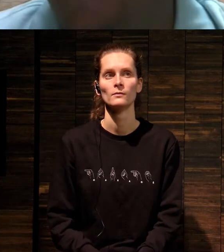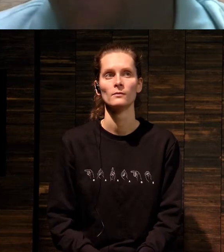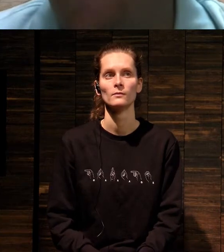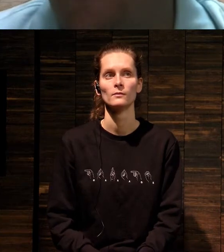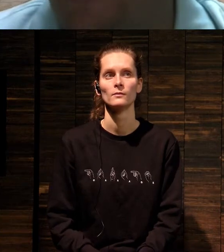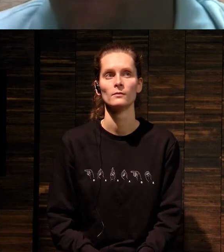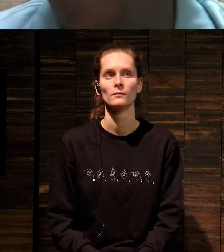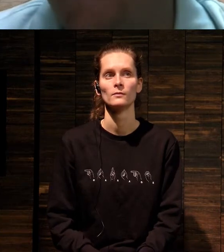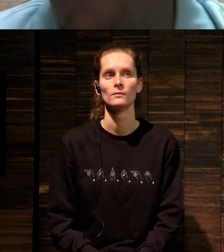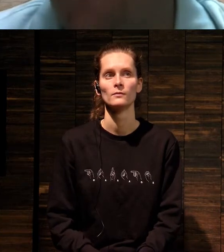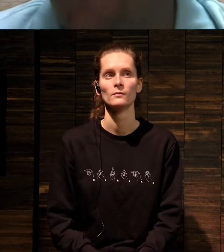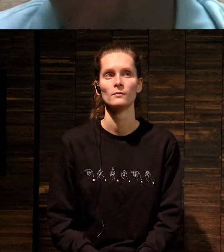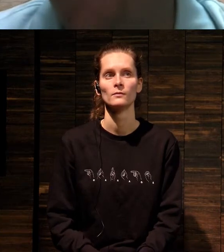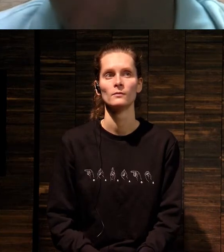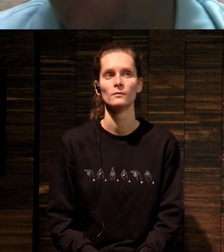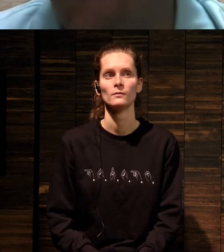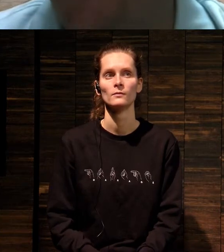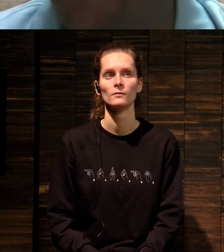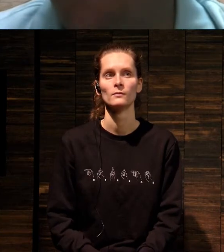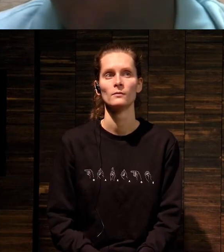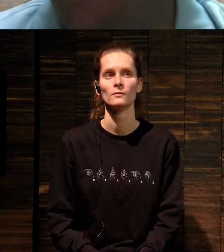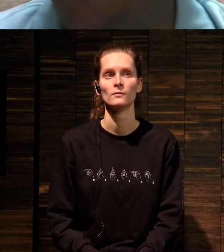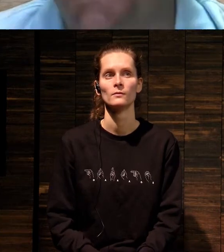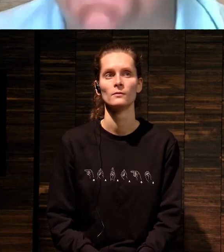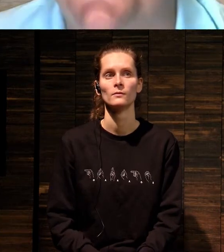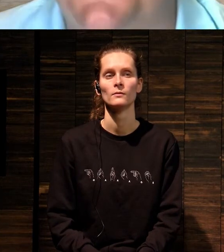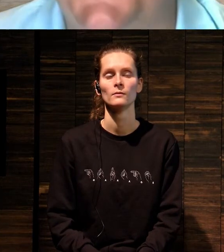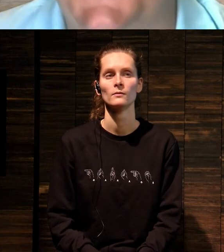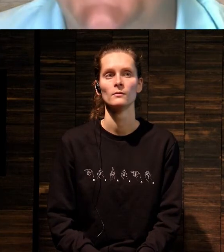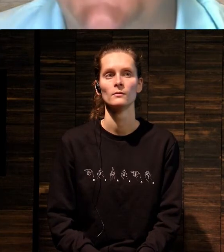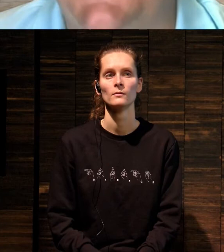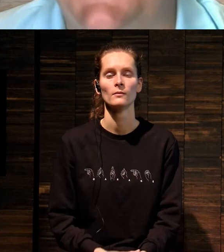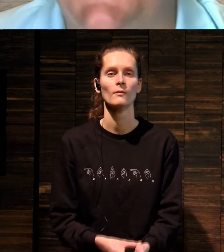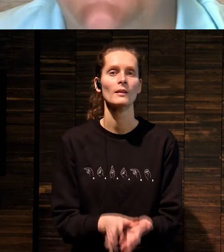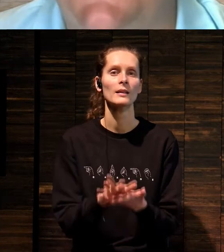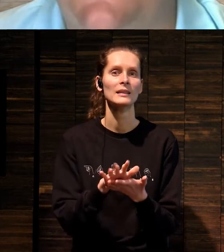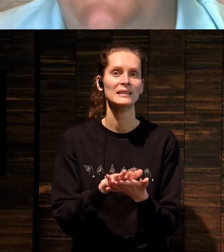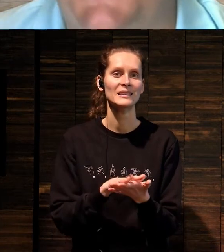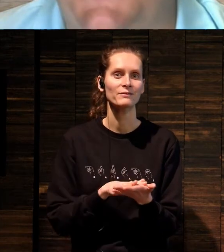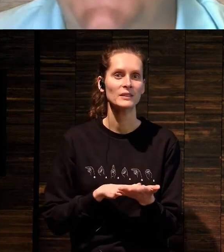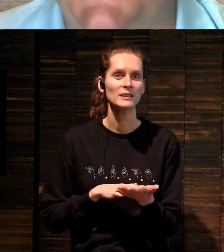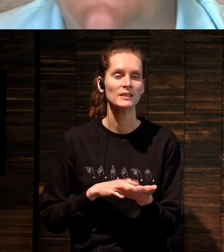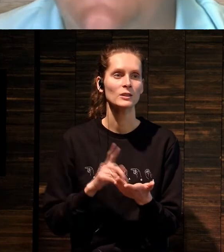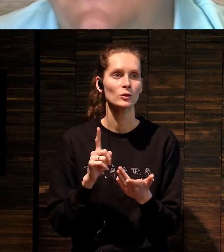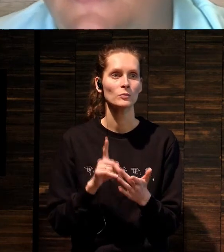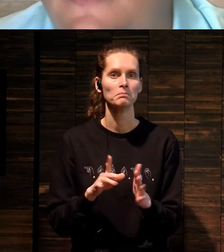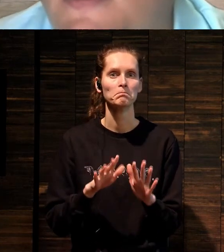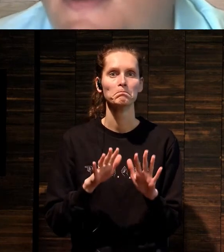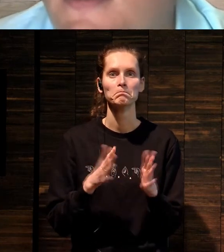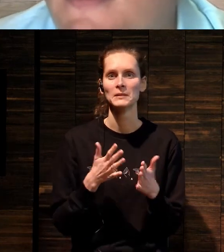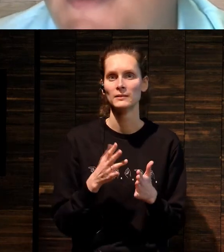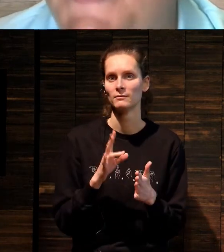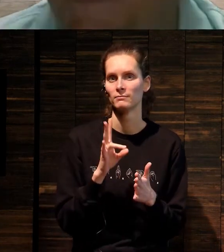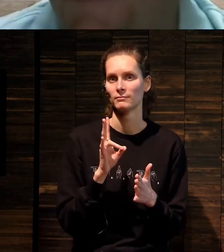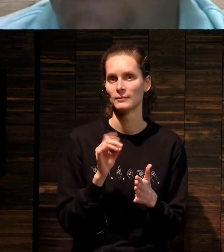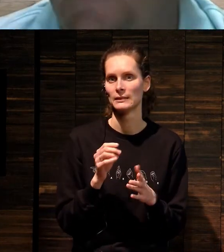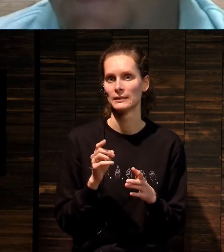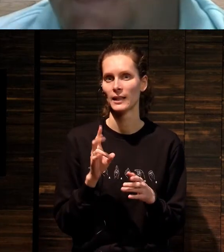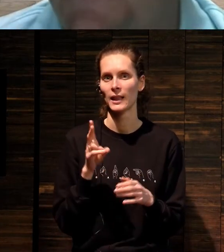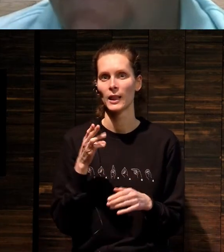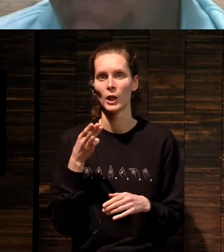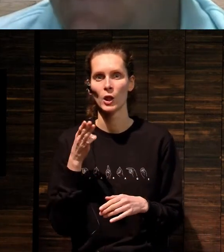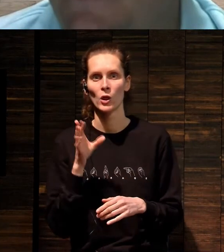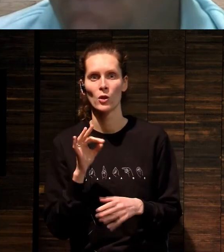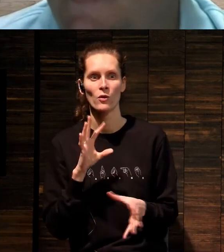It seems that the reading mask has covered the entire site. All right, I'll switch to another test site that's a little bit less aesthetically